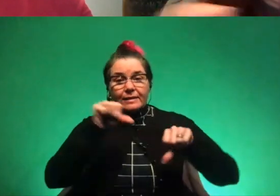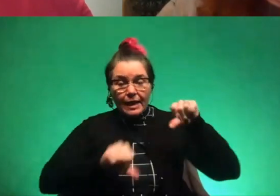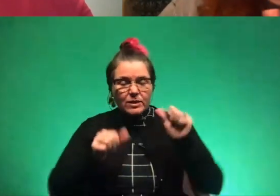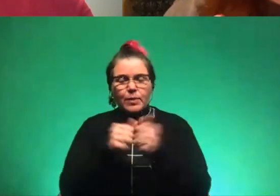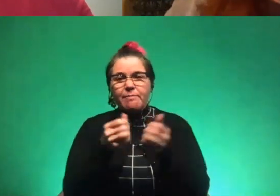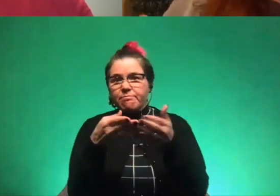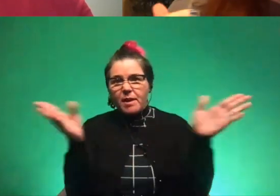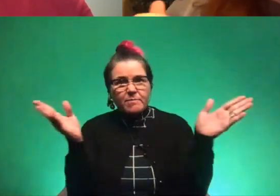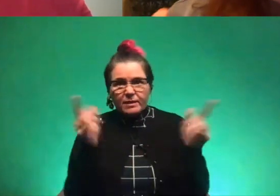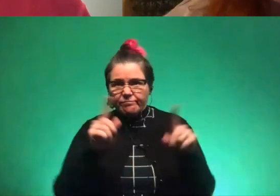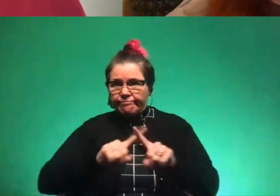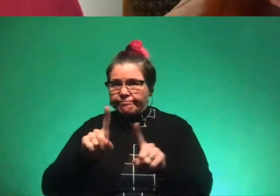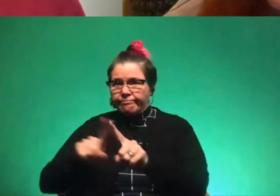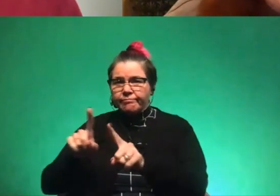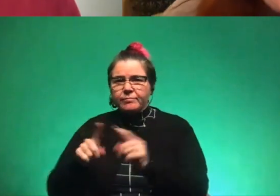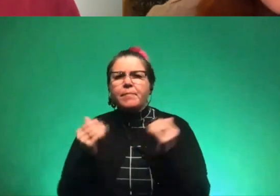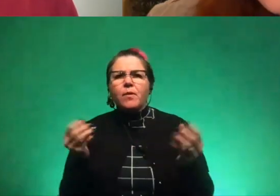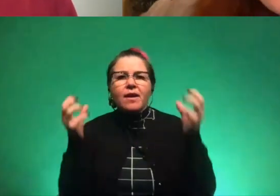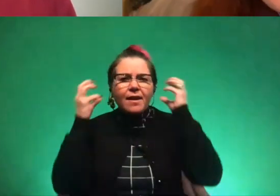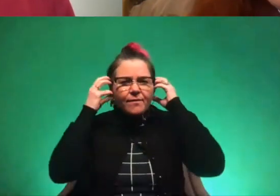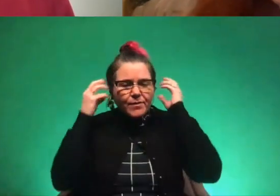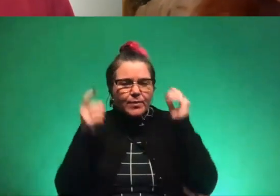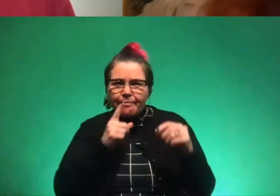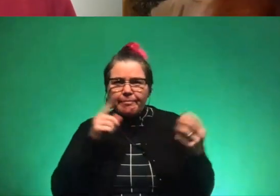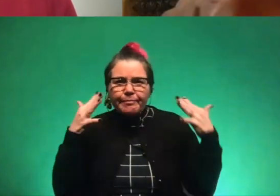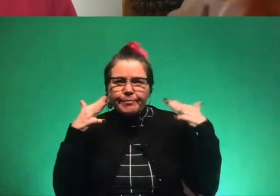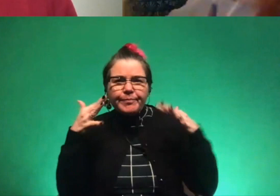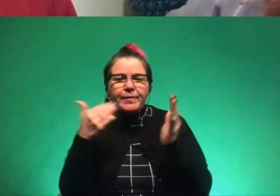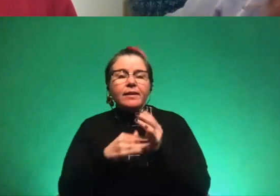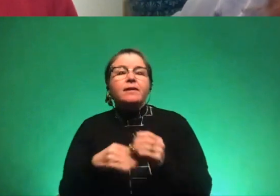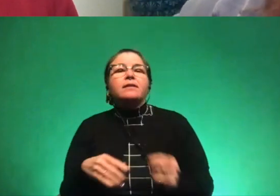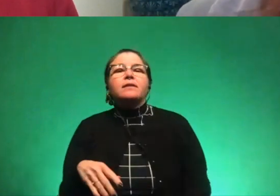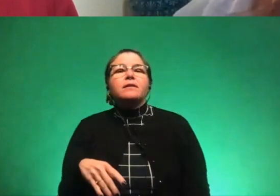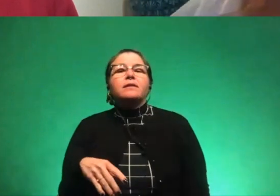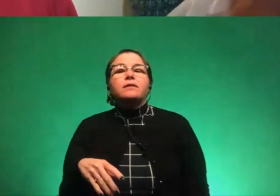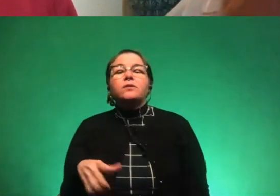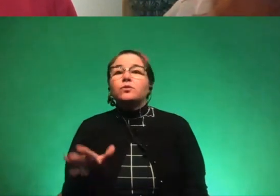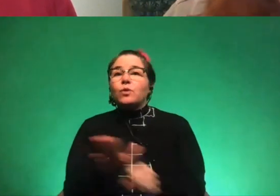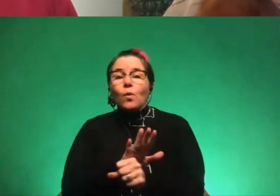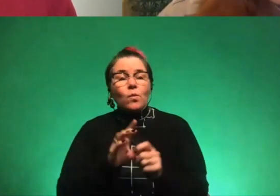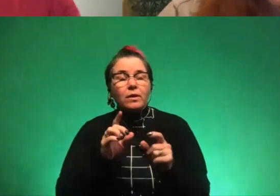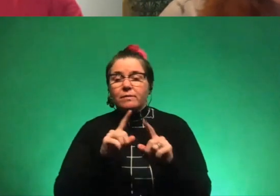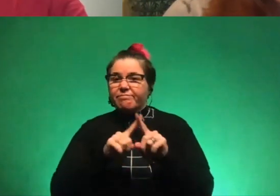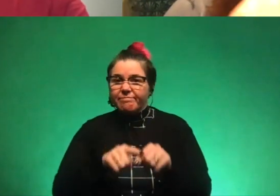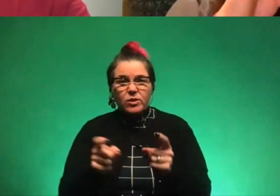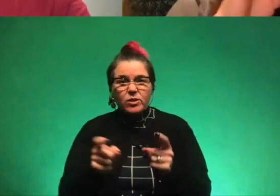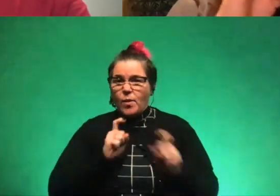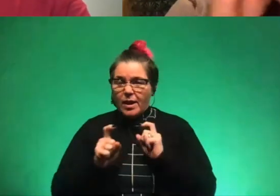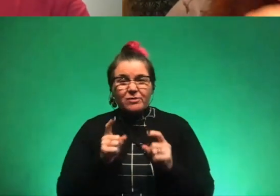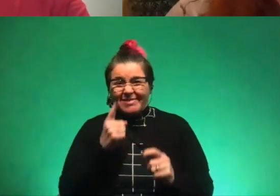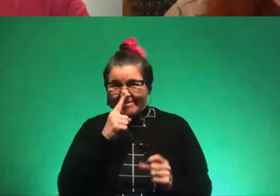we can. I'm going to put in headphones so that noise doesn't happen again. We are totally donor supported, so if you can support our